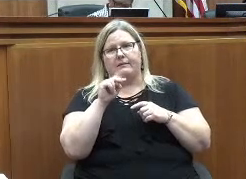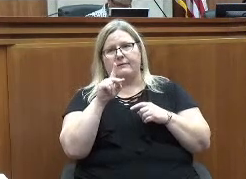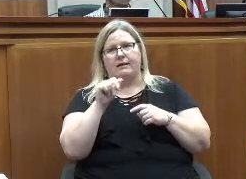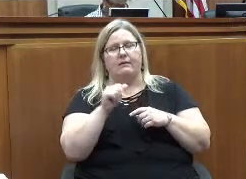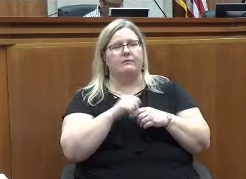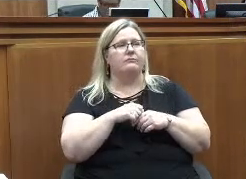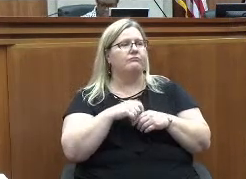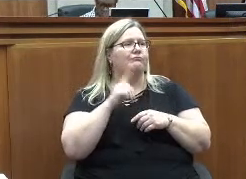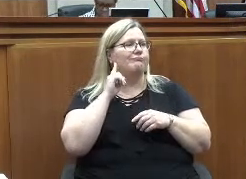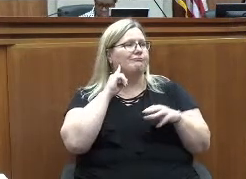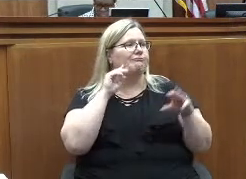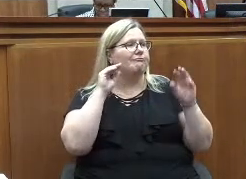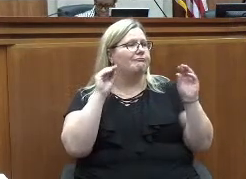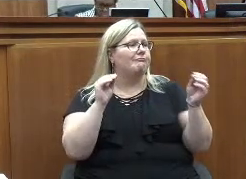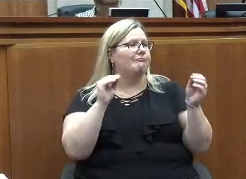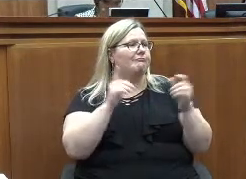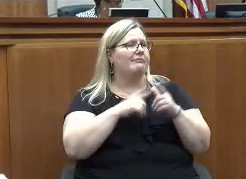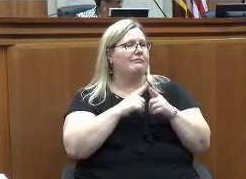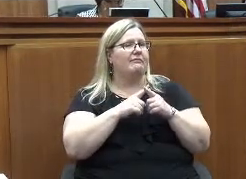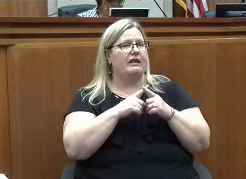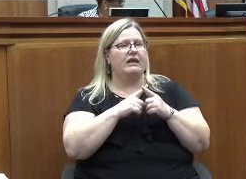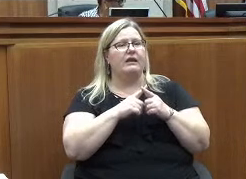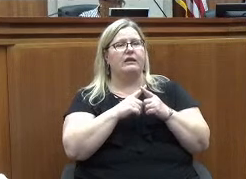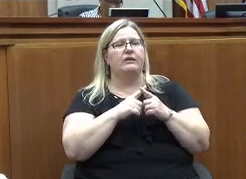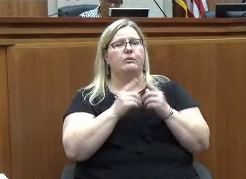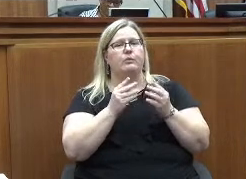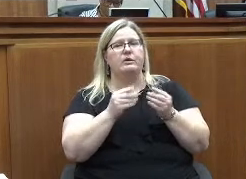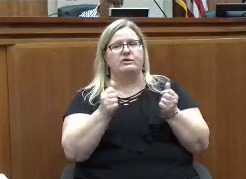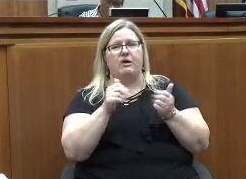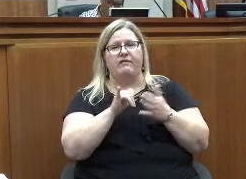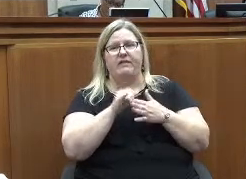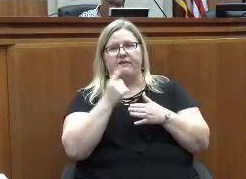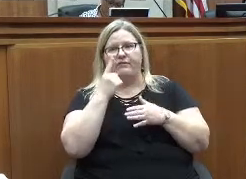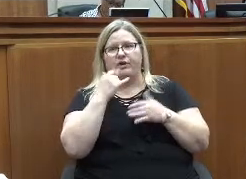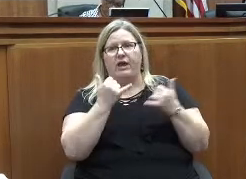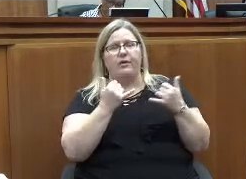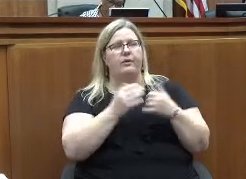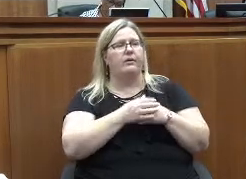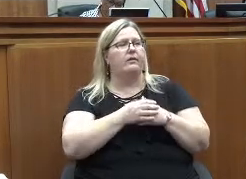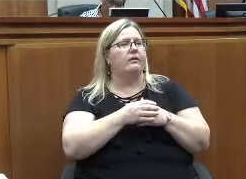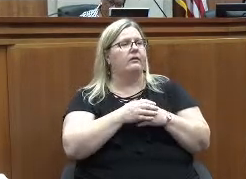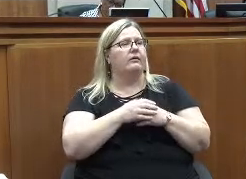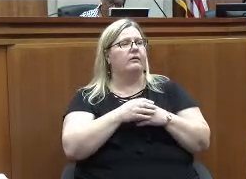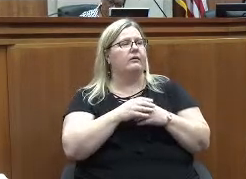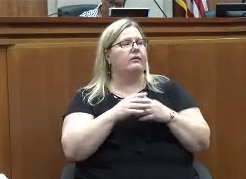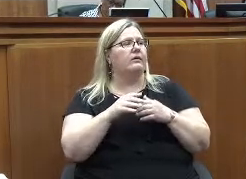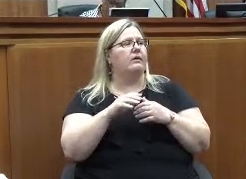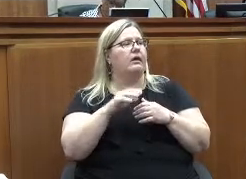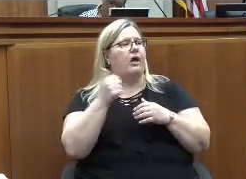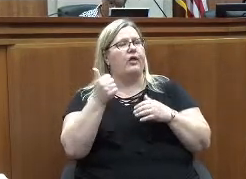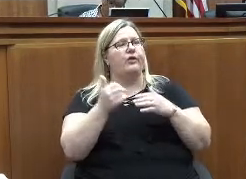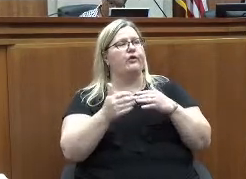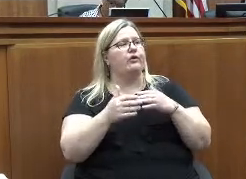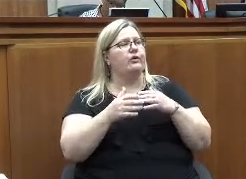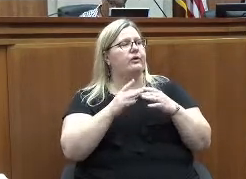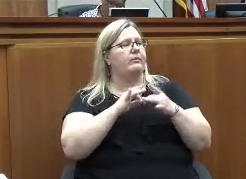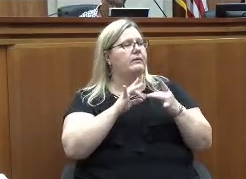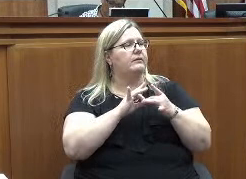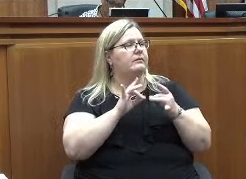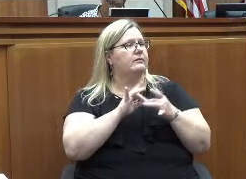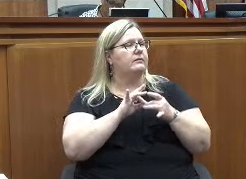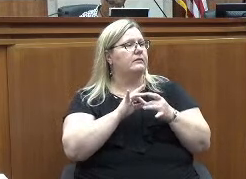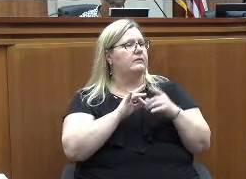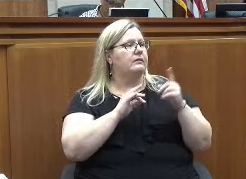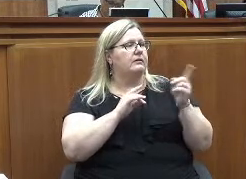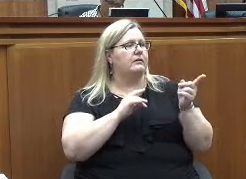Okay, hearing none, we'll resolve that one for now. Do you have any additional comments? I do. In